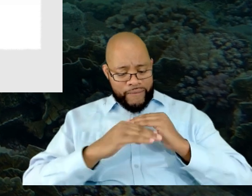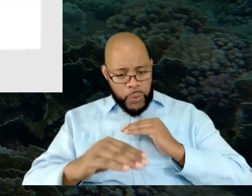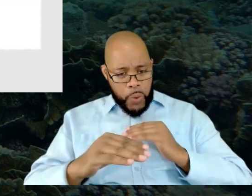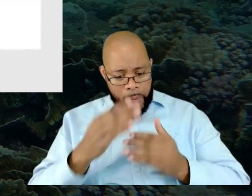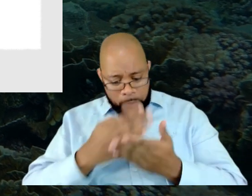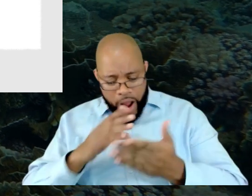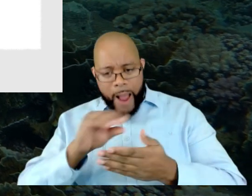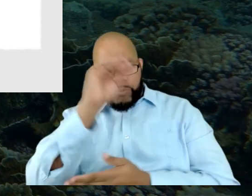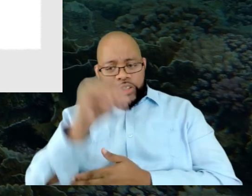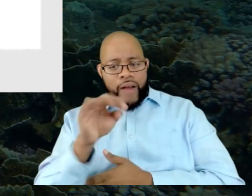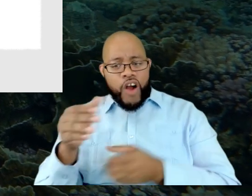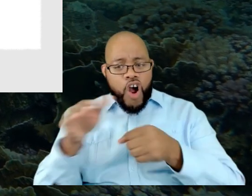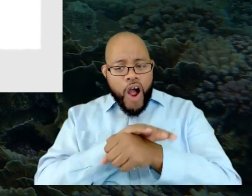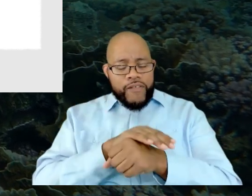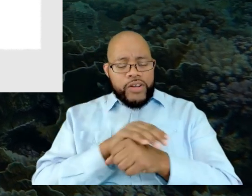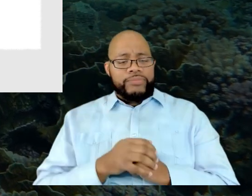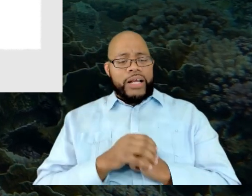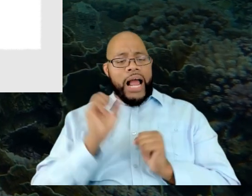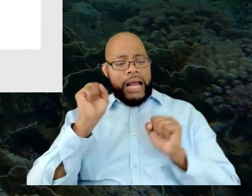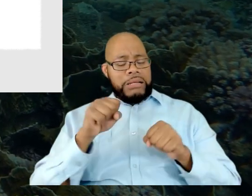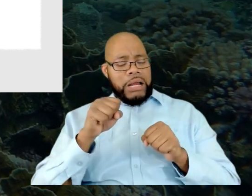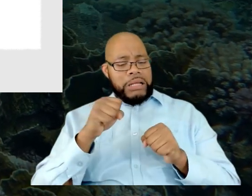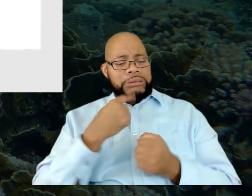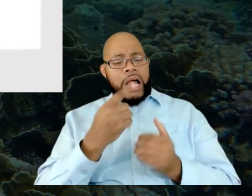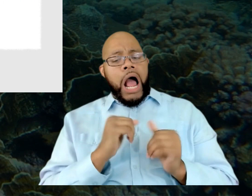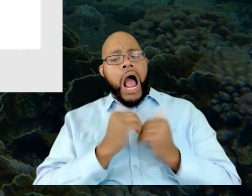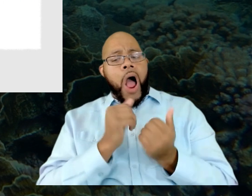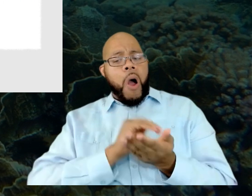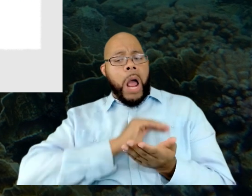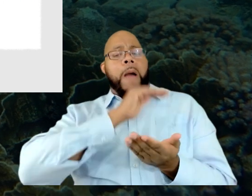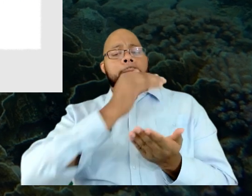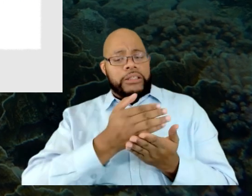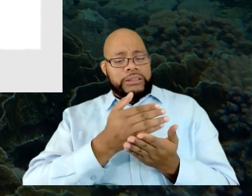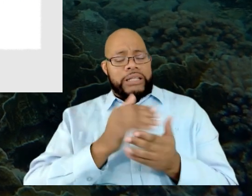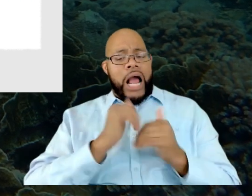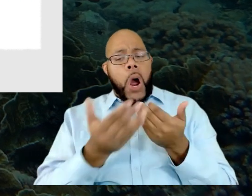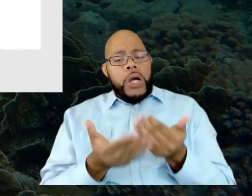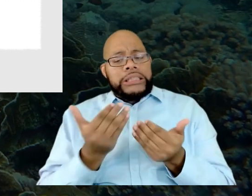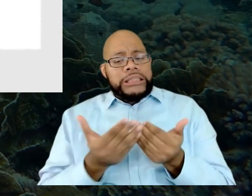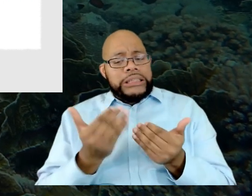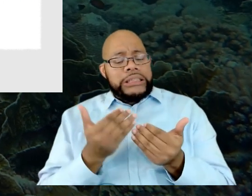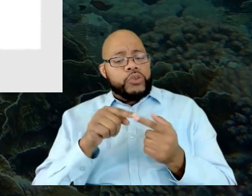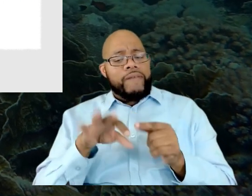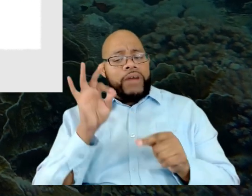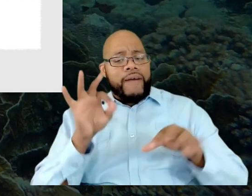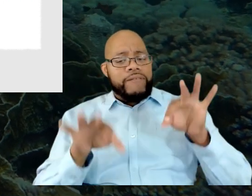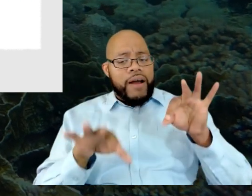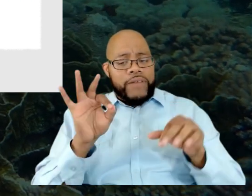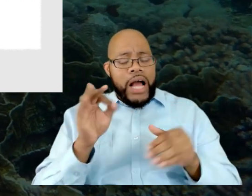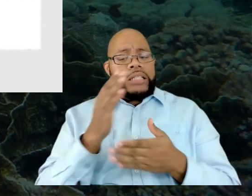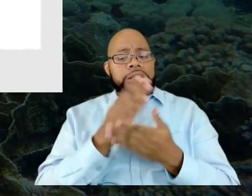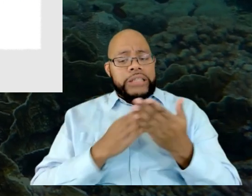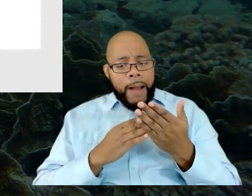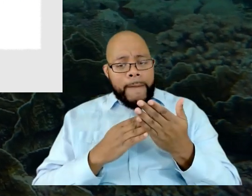percentage coverage. And so I can pretty much tell how abundant and how easy it is to find